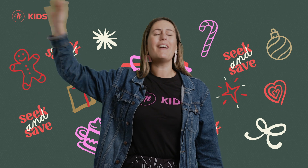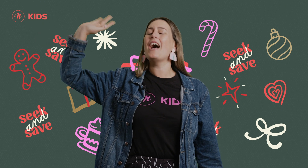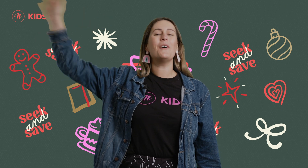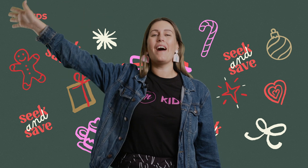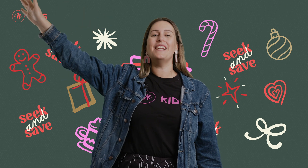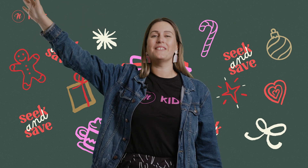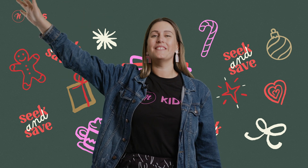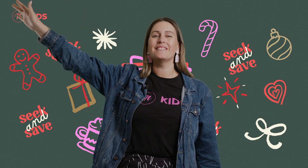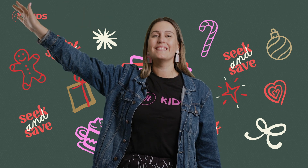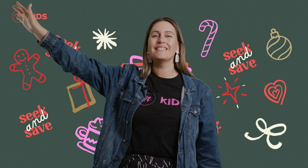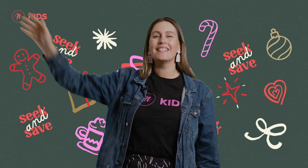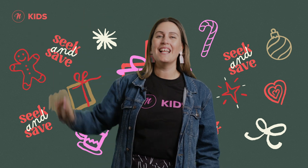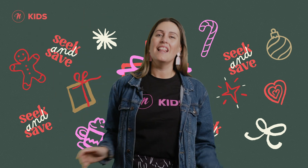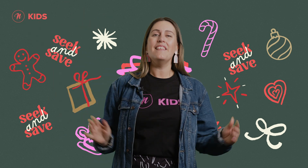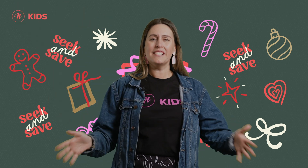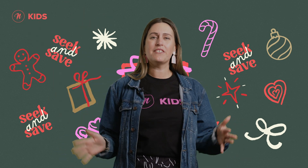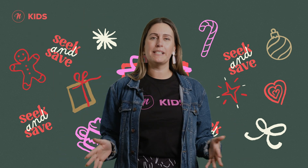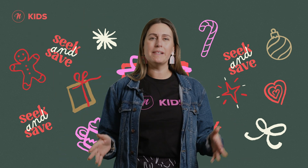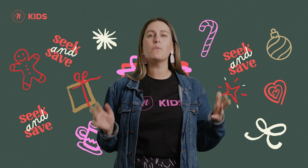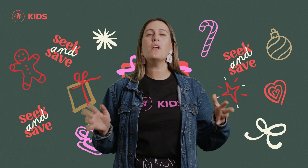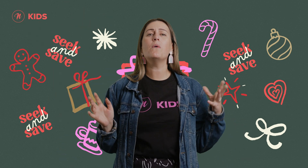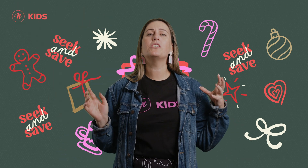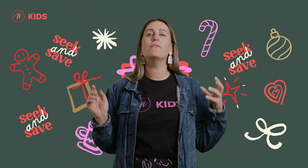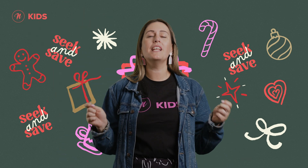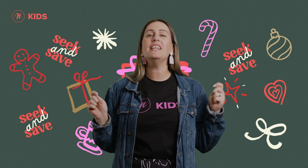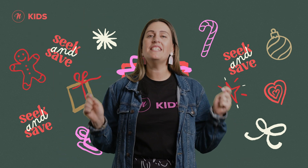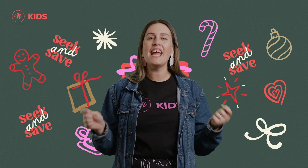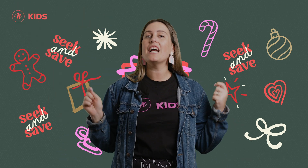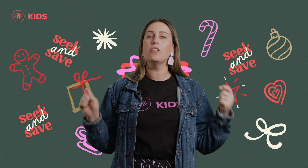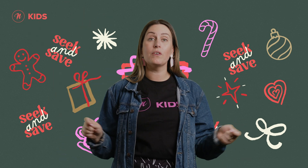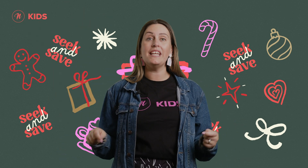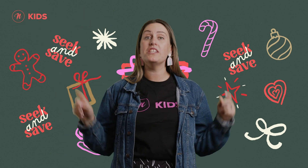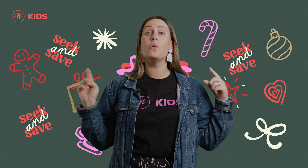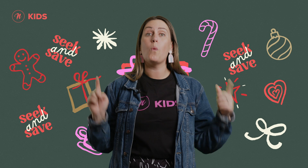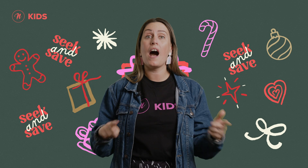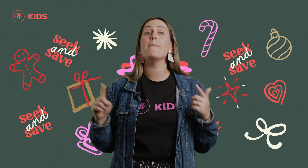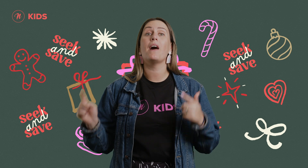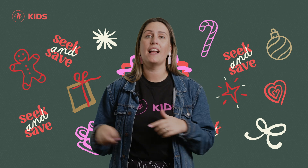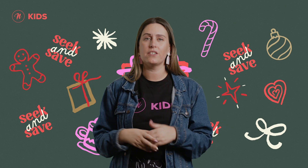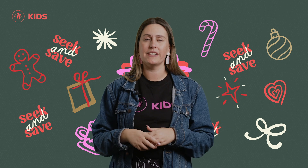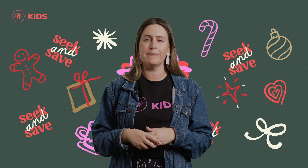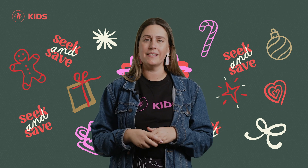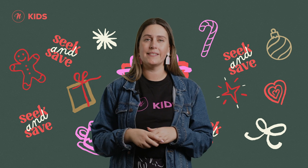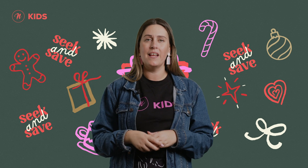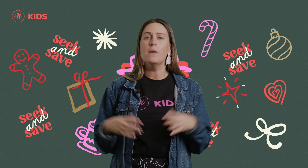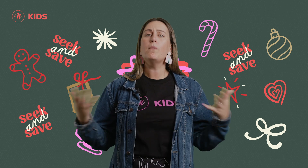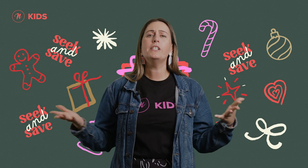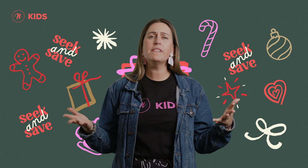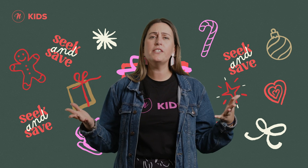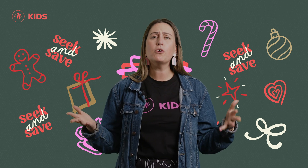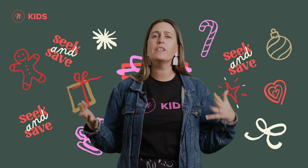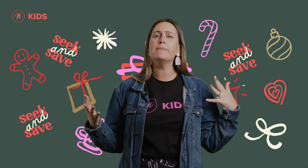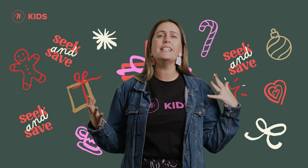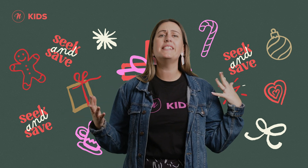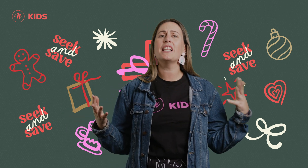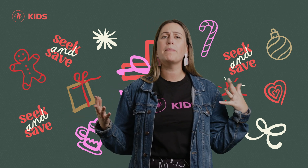Christmas. I know I do. This Christmas, we want to really take a look into the why behind Christmas. Most of us